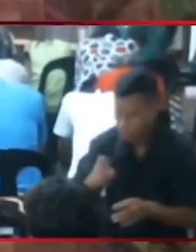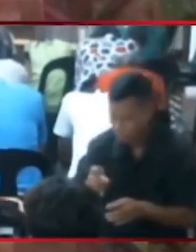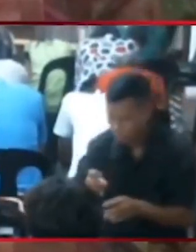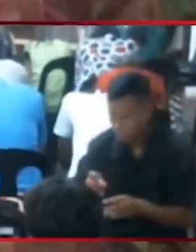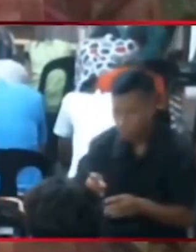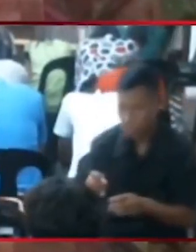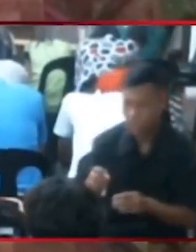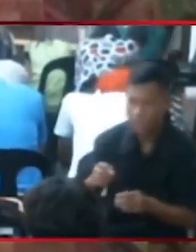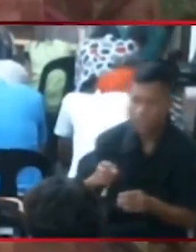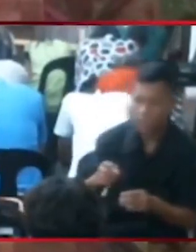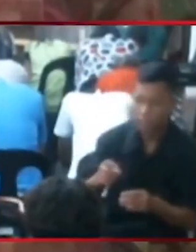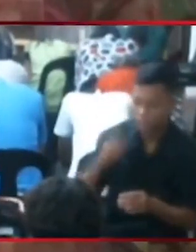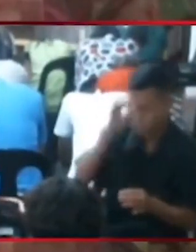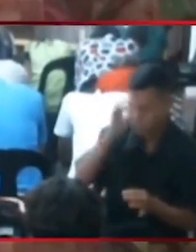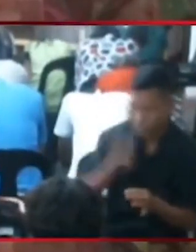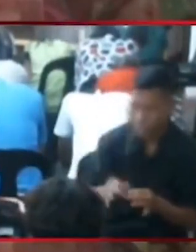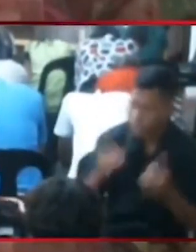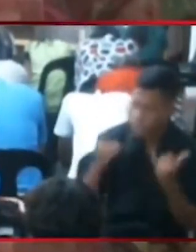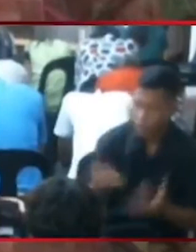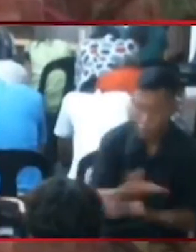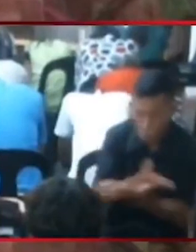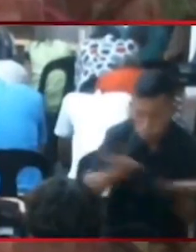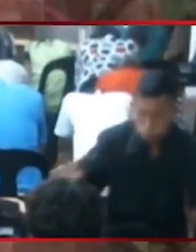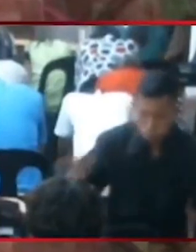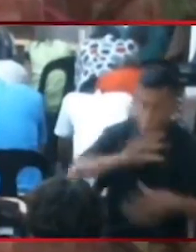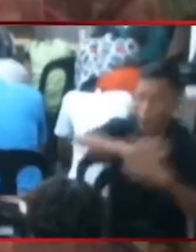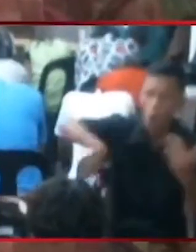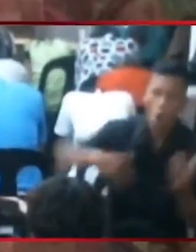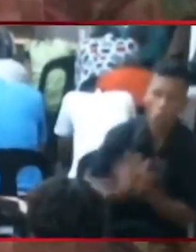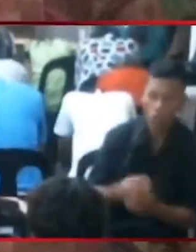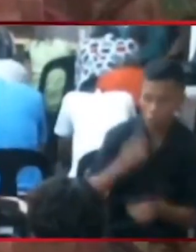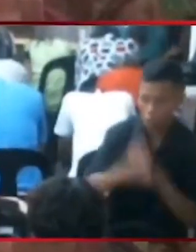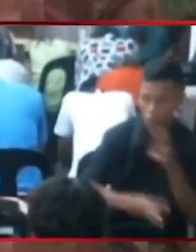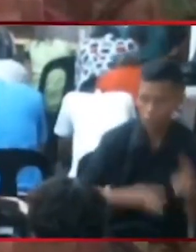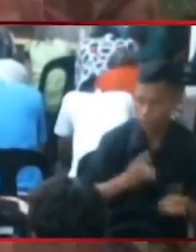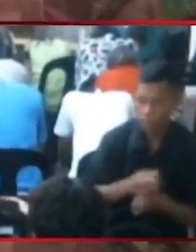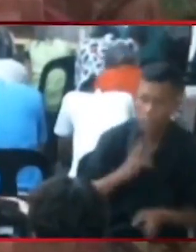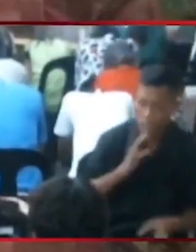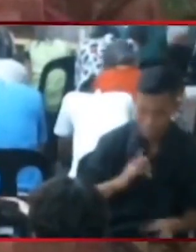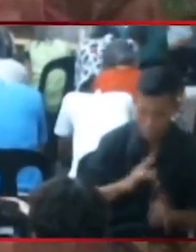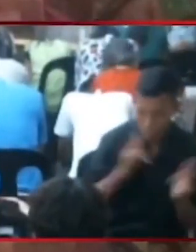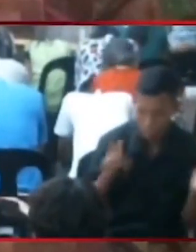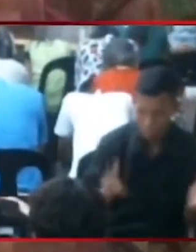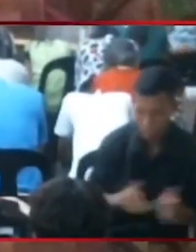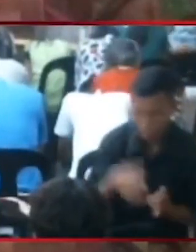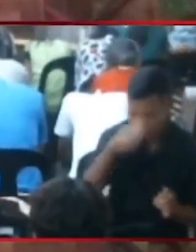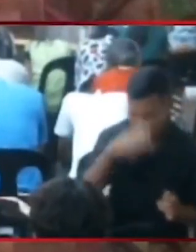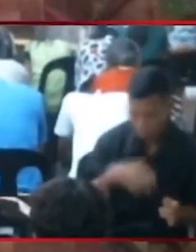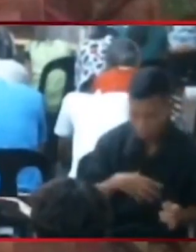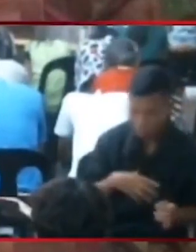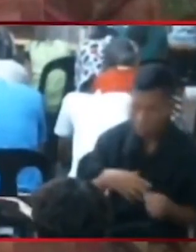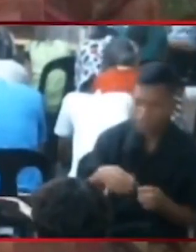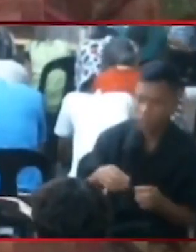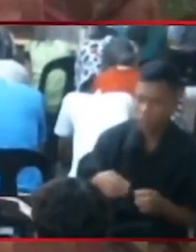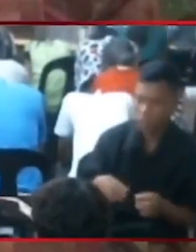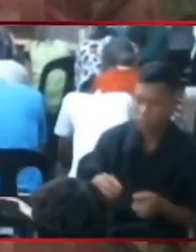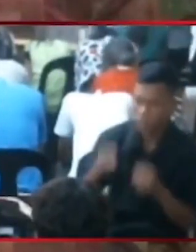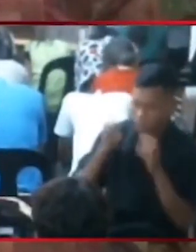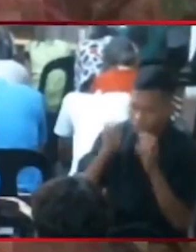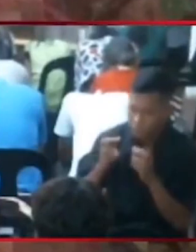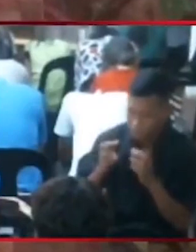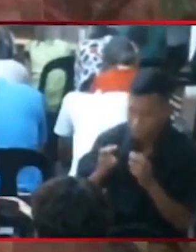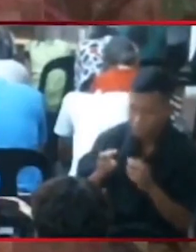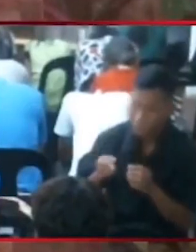anybody out right now throughout the whole world, speak to the hearts of men, dear Lord. Reach their souls, dear